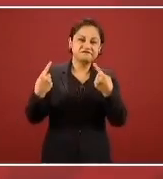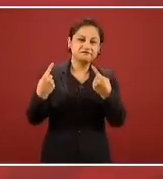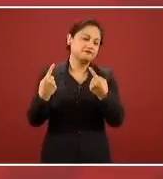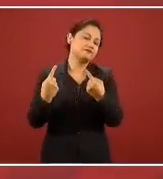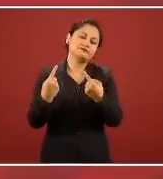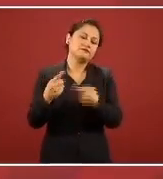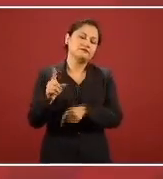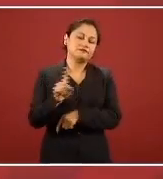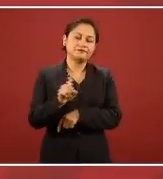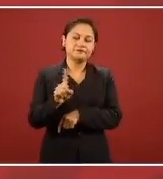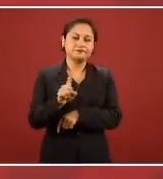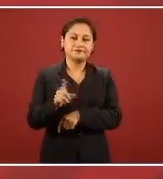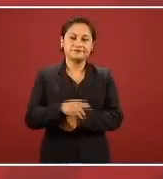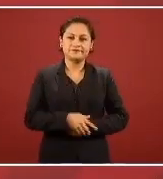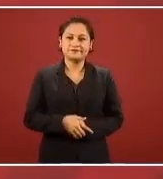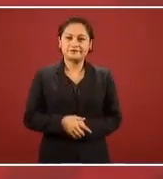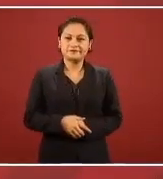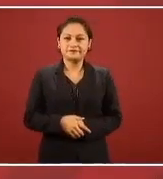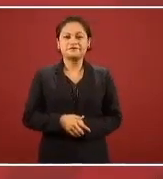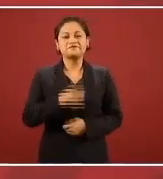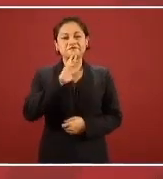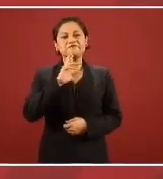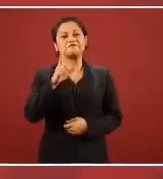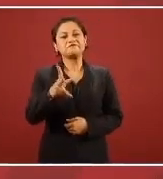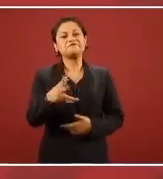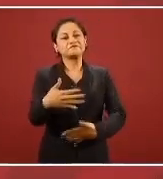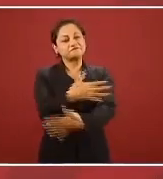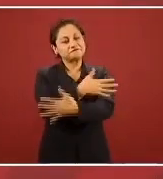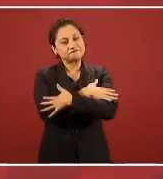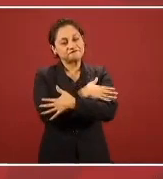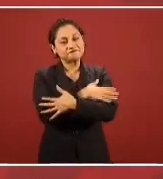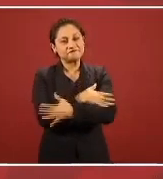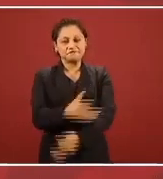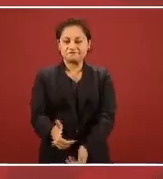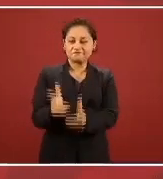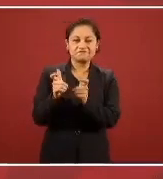quarreling, confrontation. Abrazos. Hugs. No balazos.